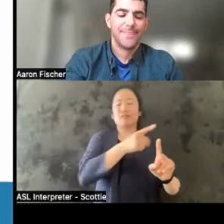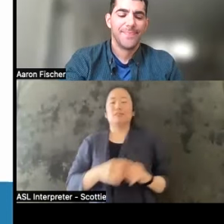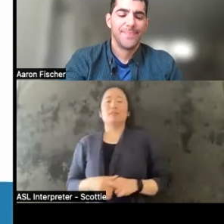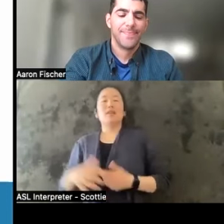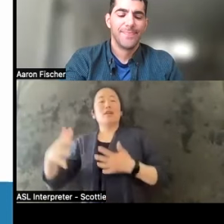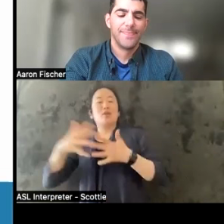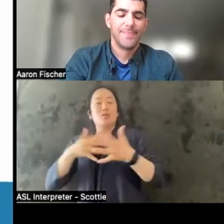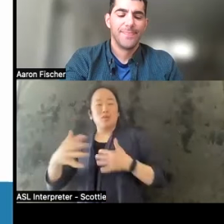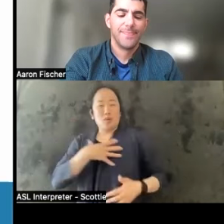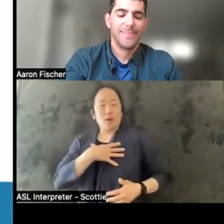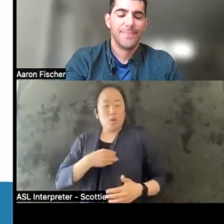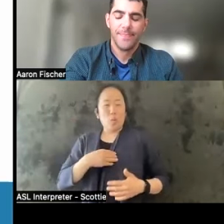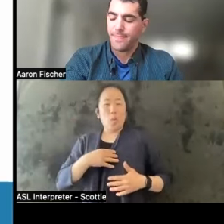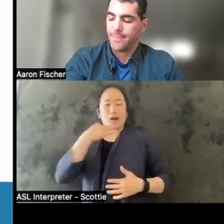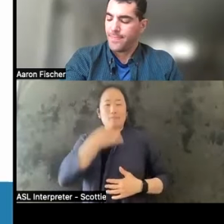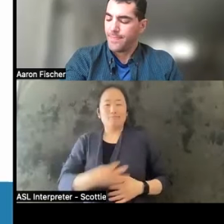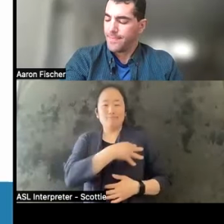shirt.